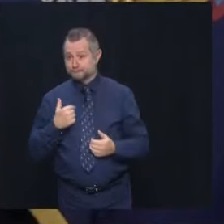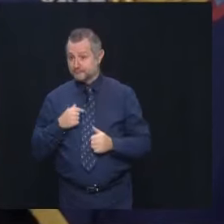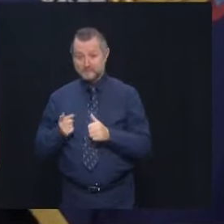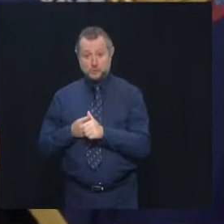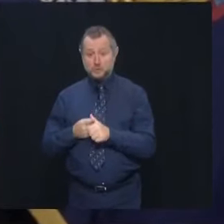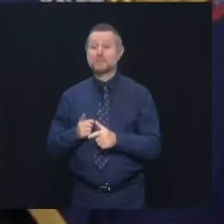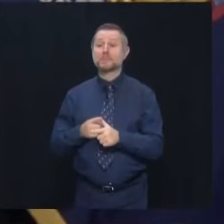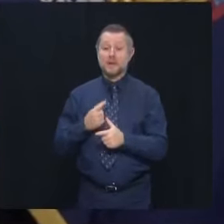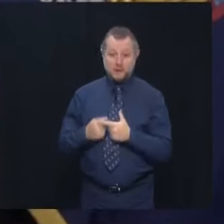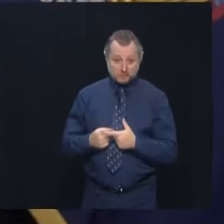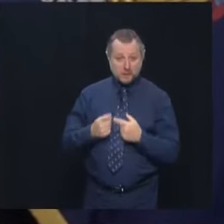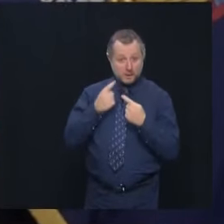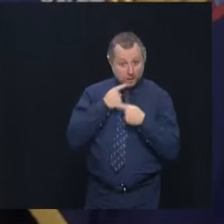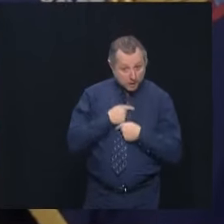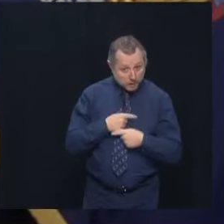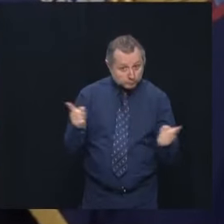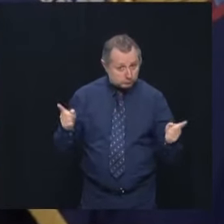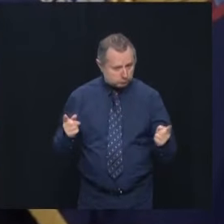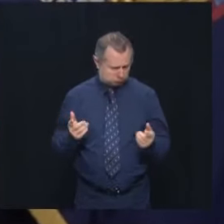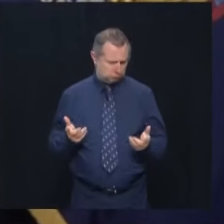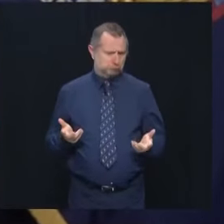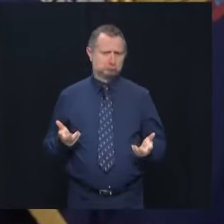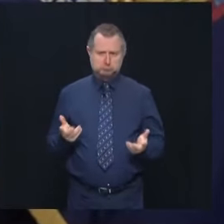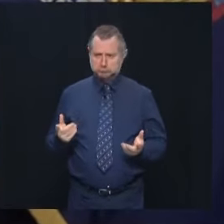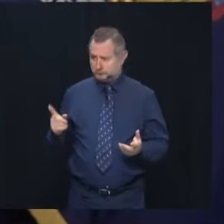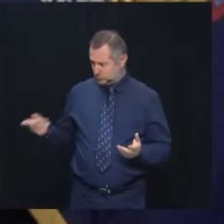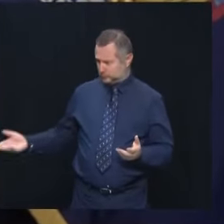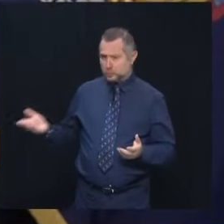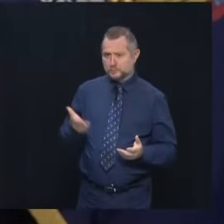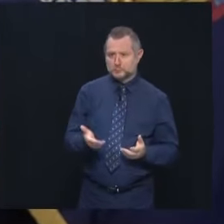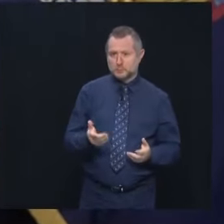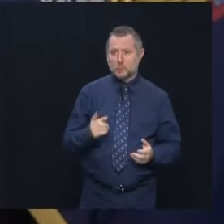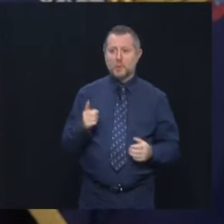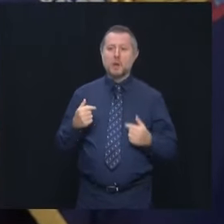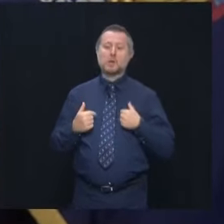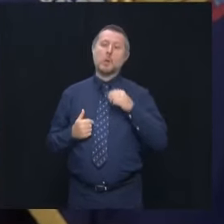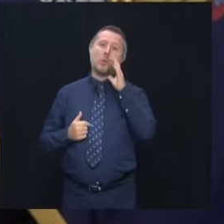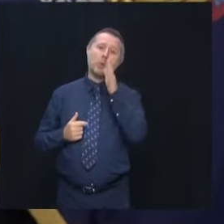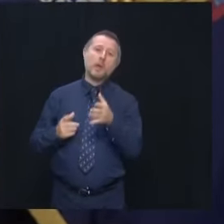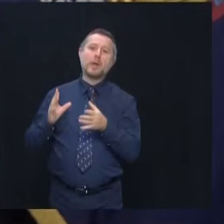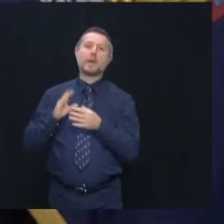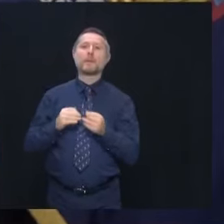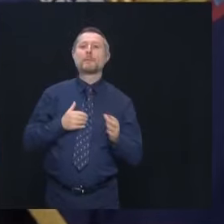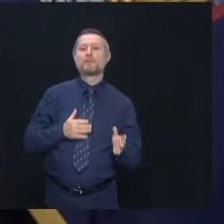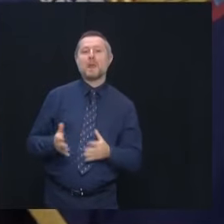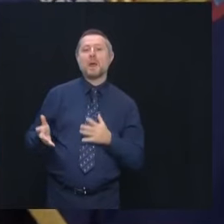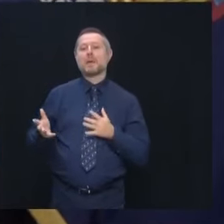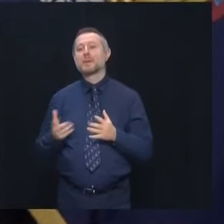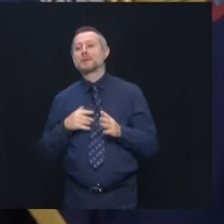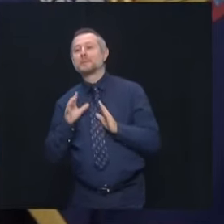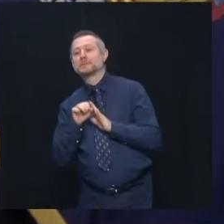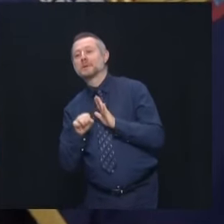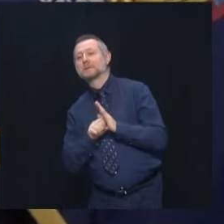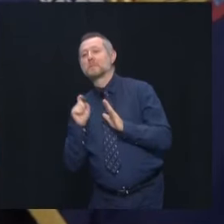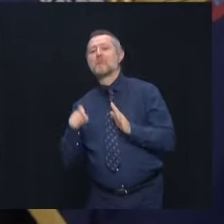just announce a final plan, as opposed to announcing a proposed plan that the state then had to react